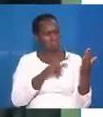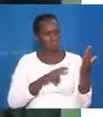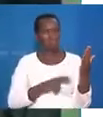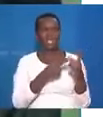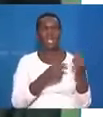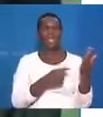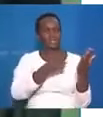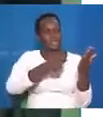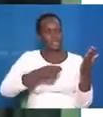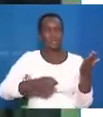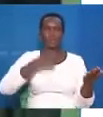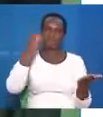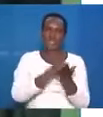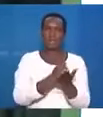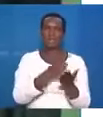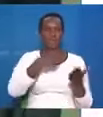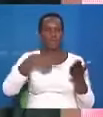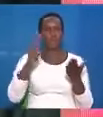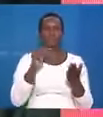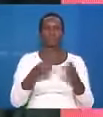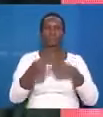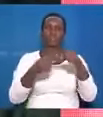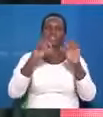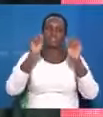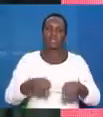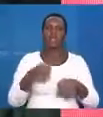of approval of the process, the necessity,